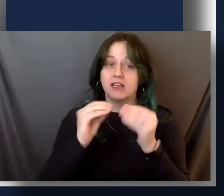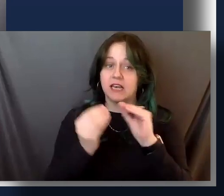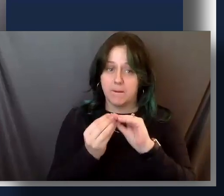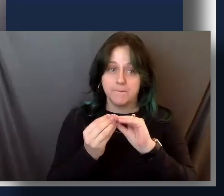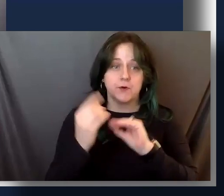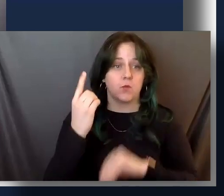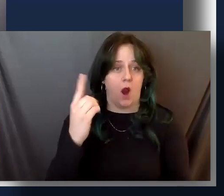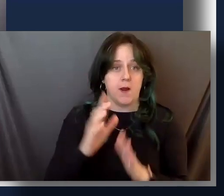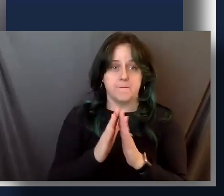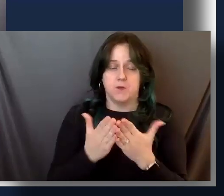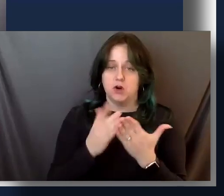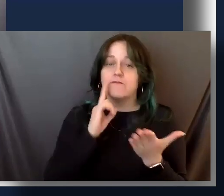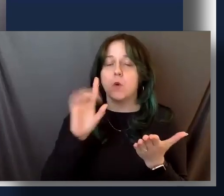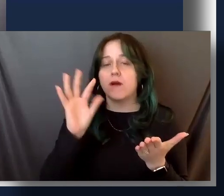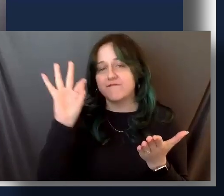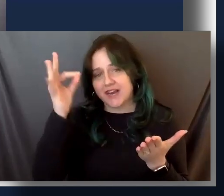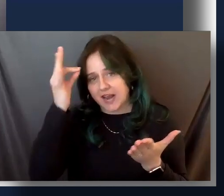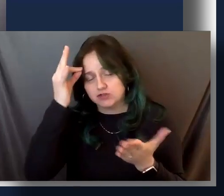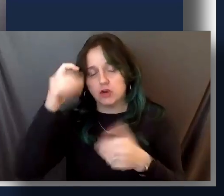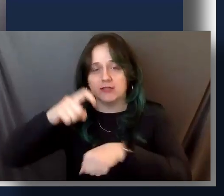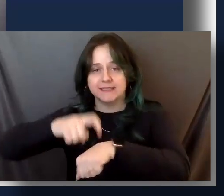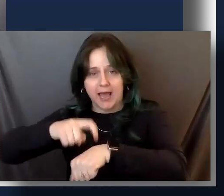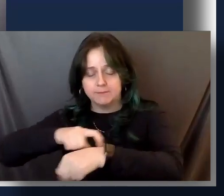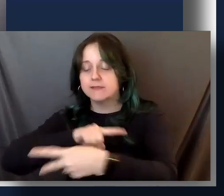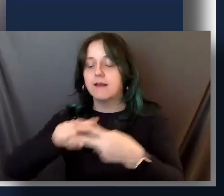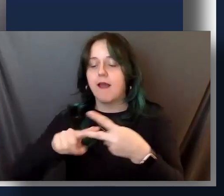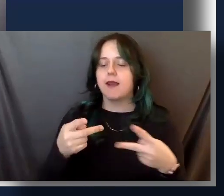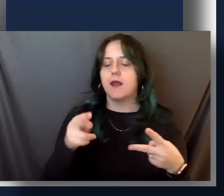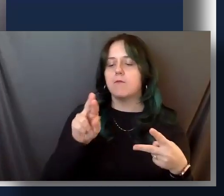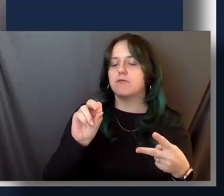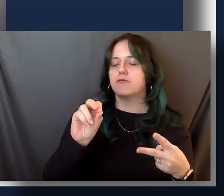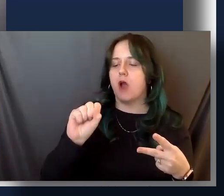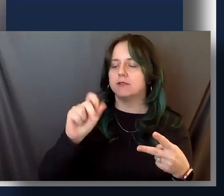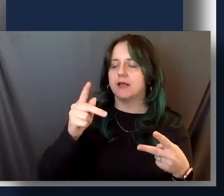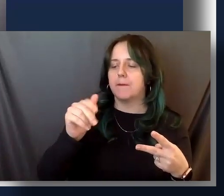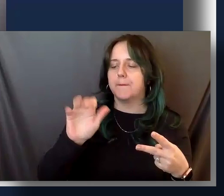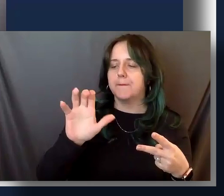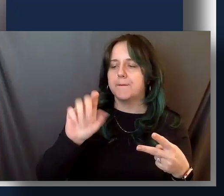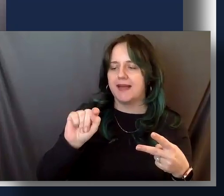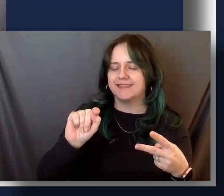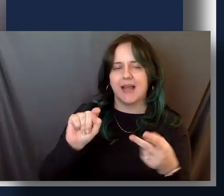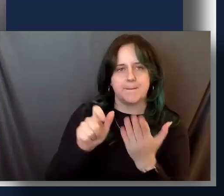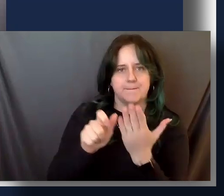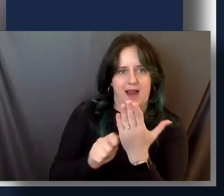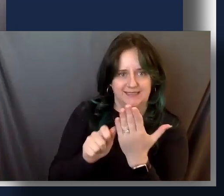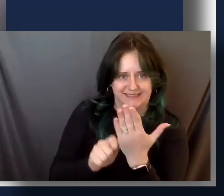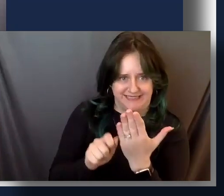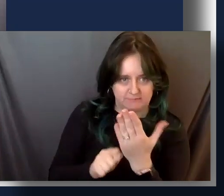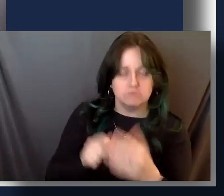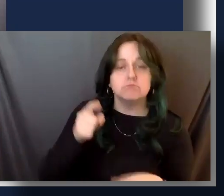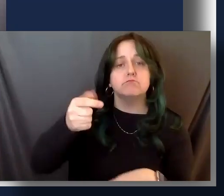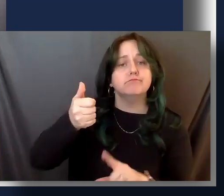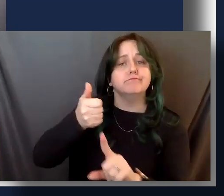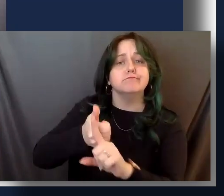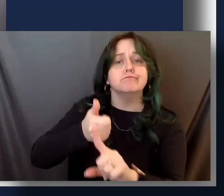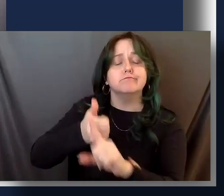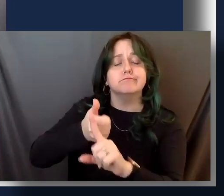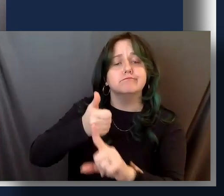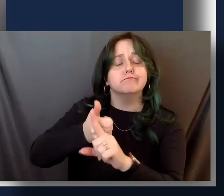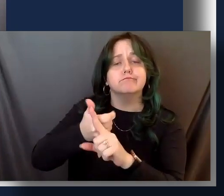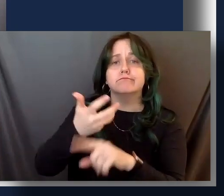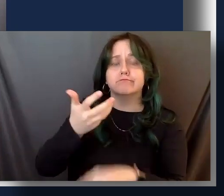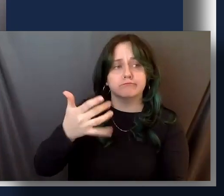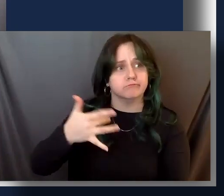by the Times London, the Financial Times, Esquire, and Prospect Magazine. She is